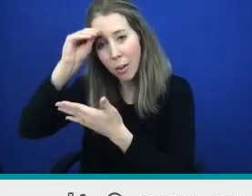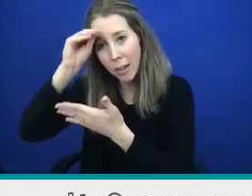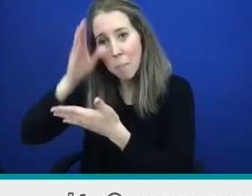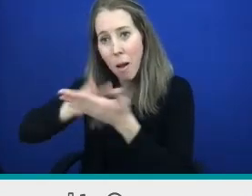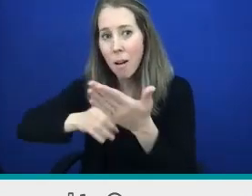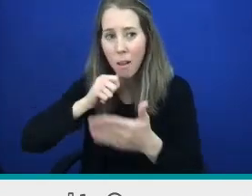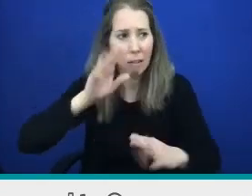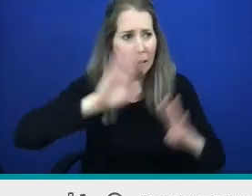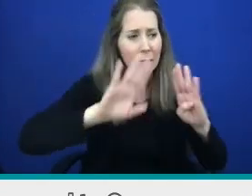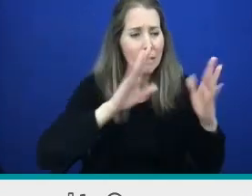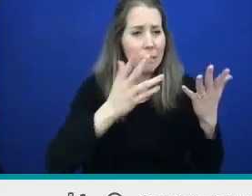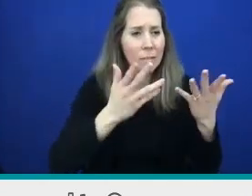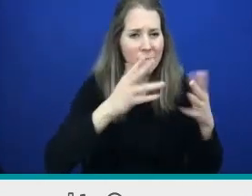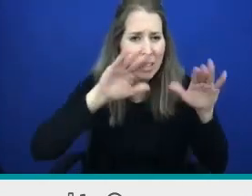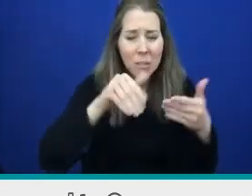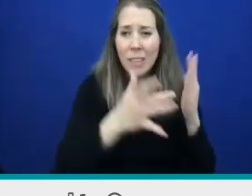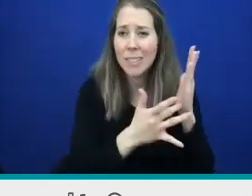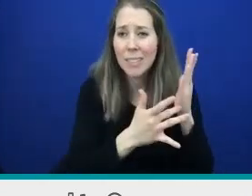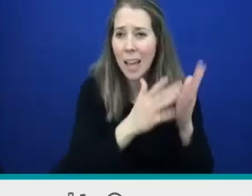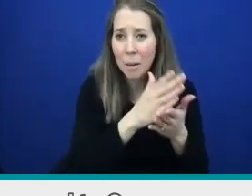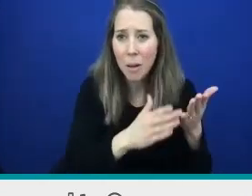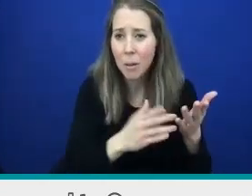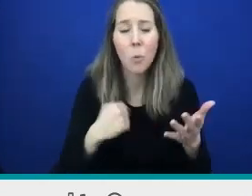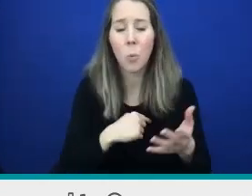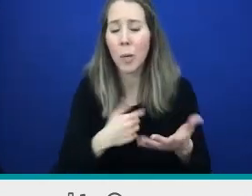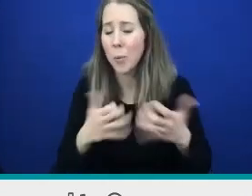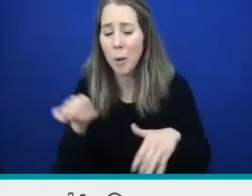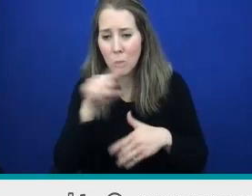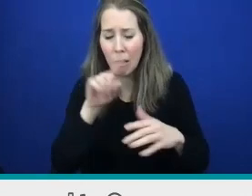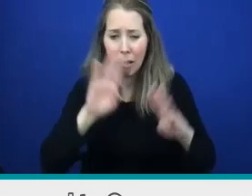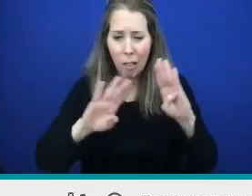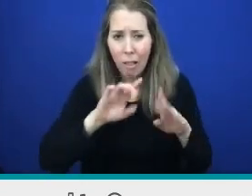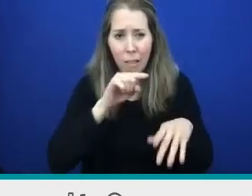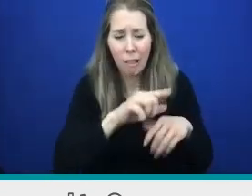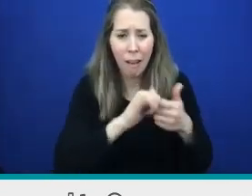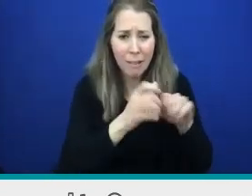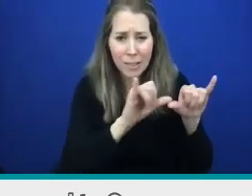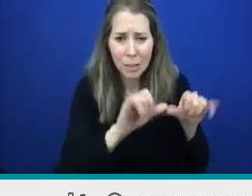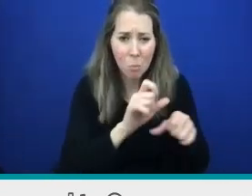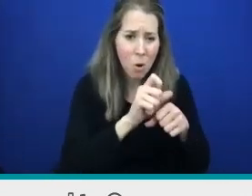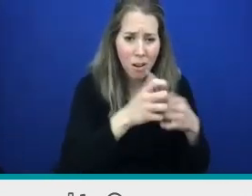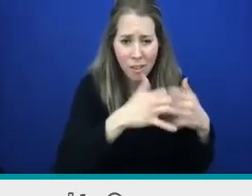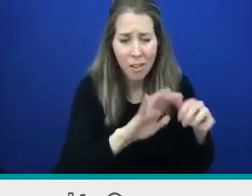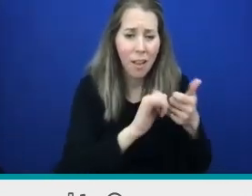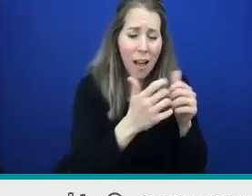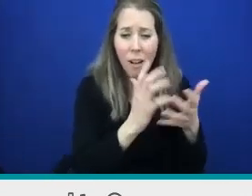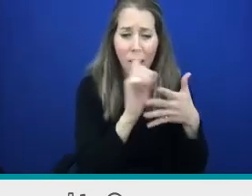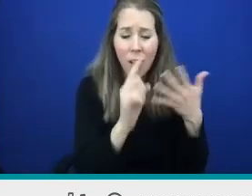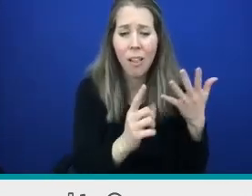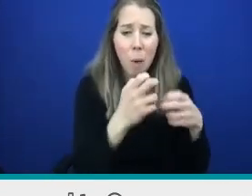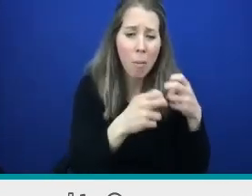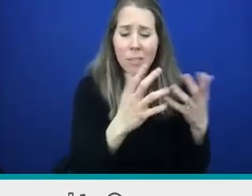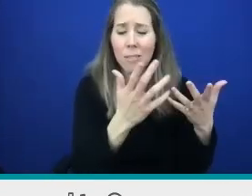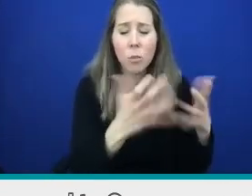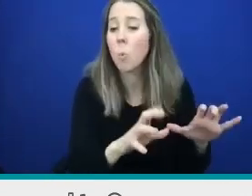the technology side of things. We don't want you to have to worry about how this works or issues or anything like that.